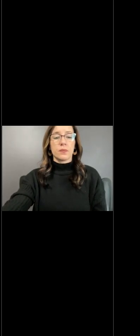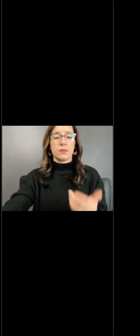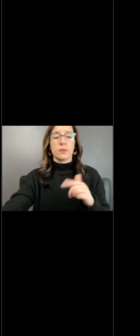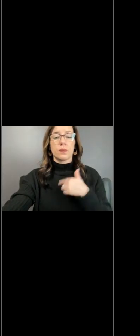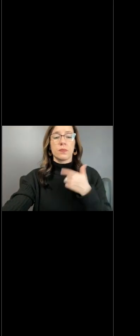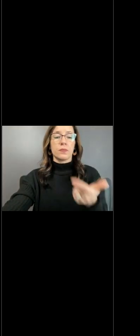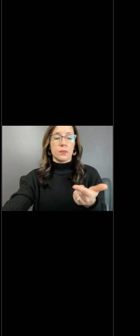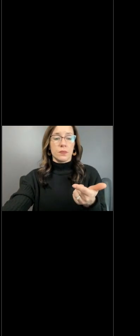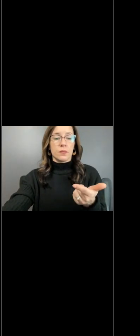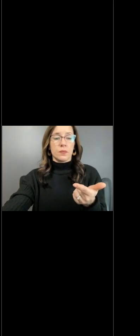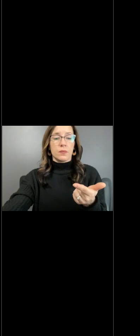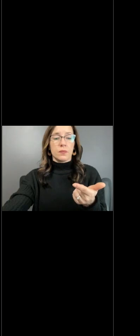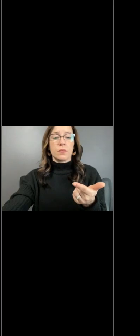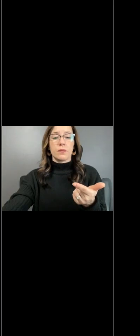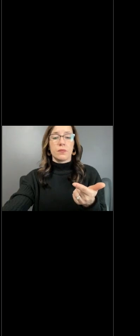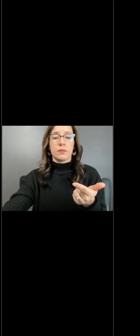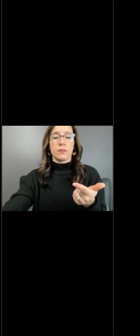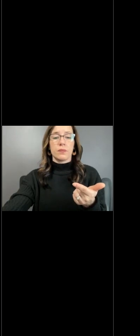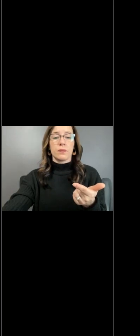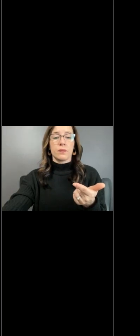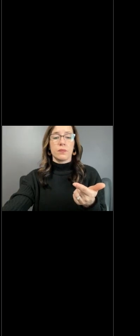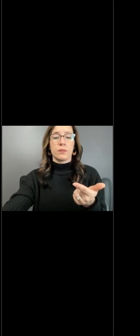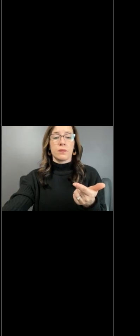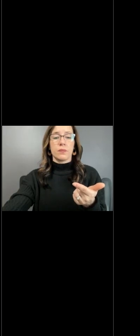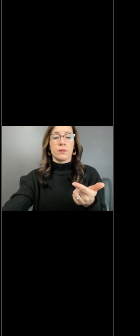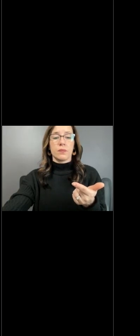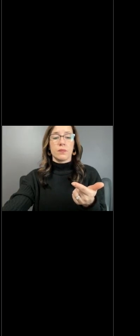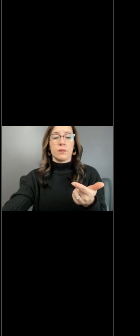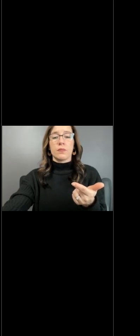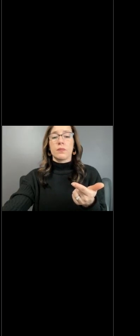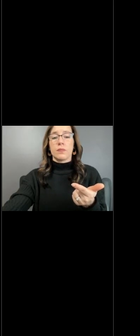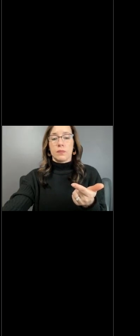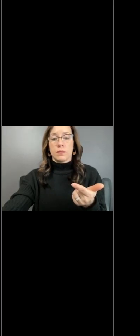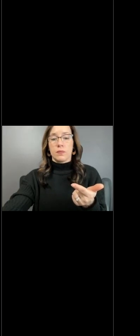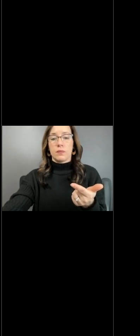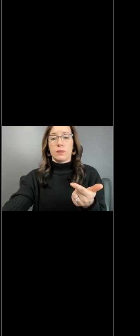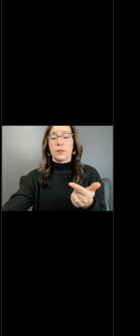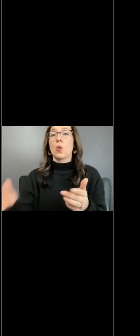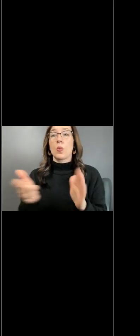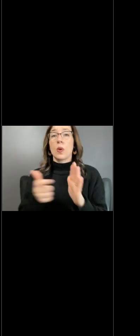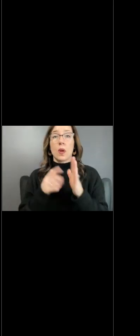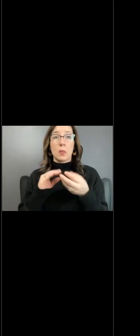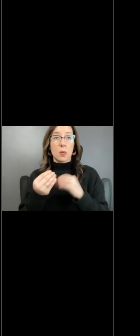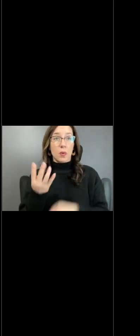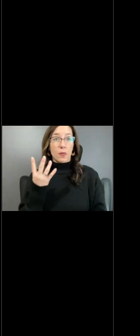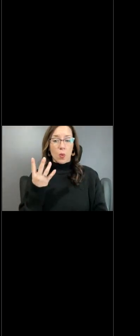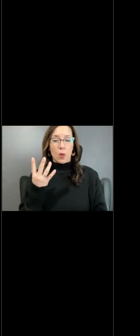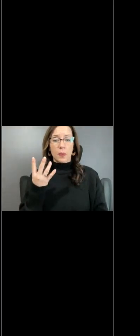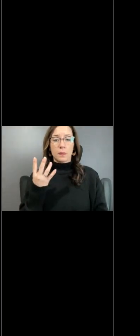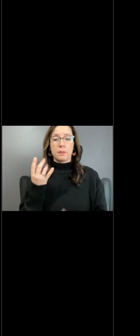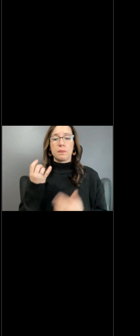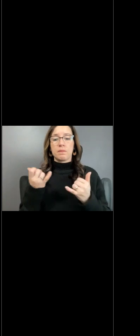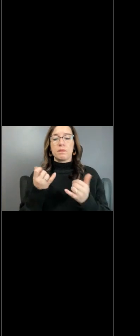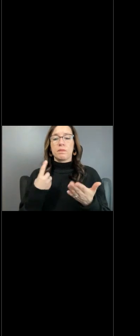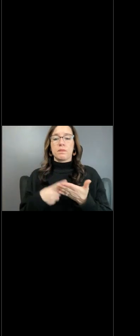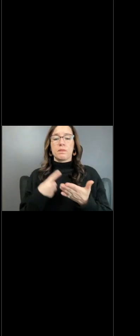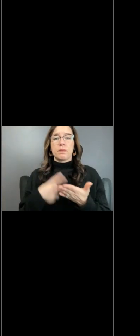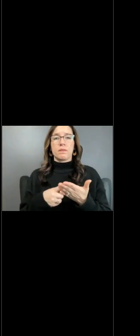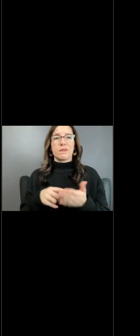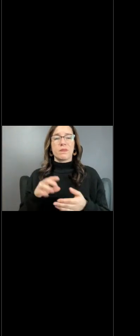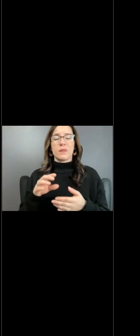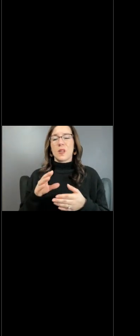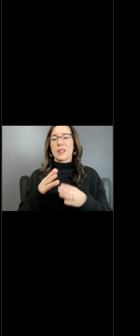you. So we're still talking about requirement 4, but now we're talking about split